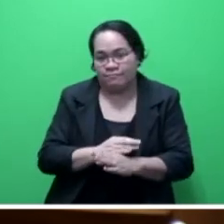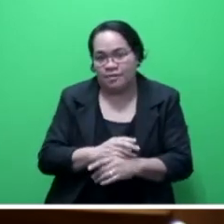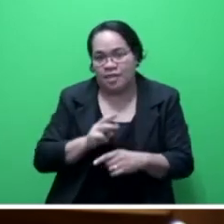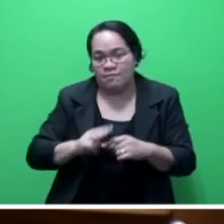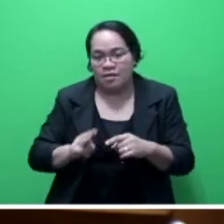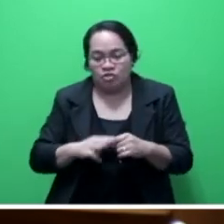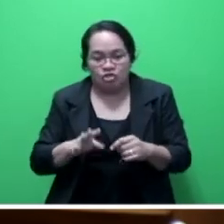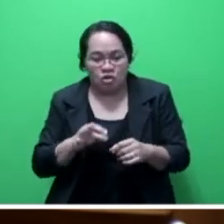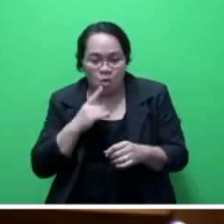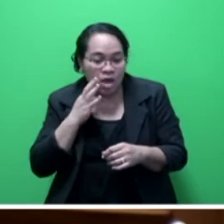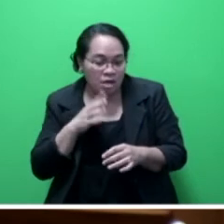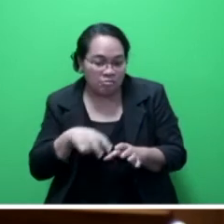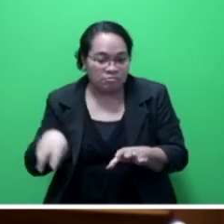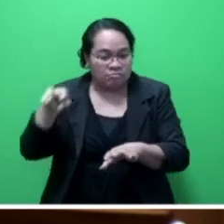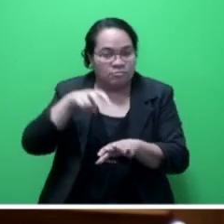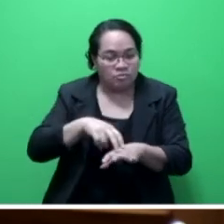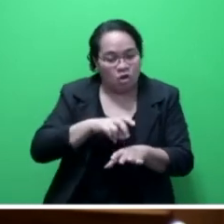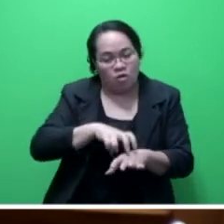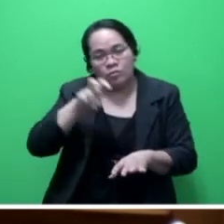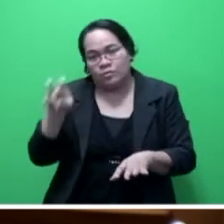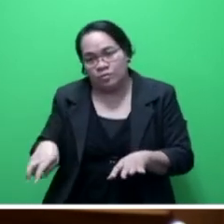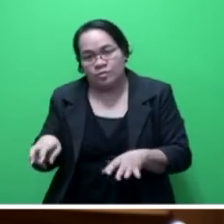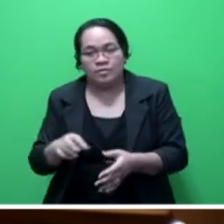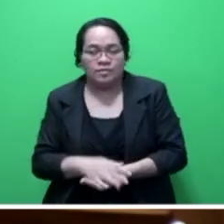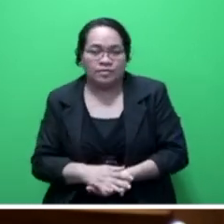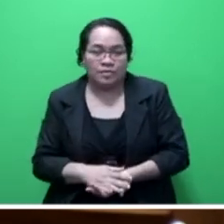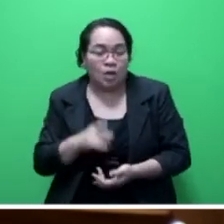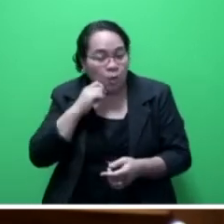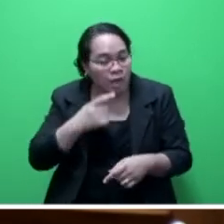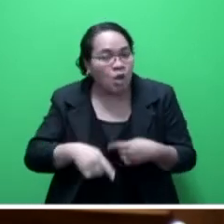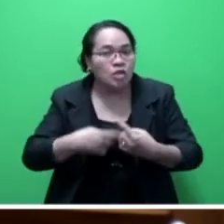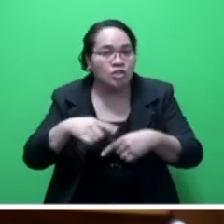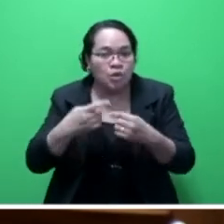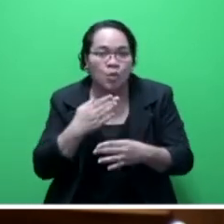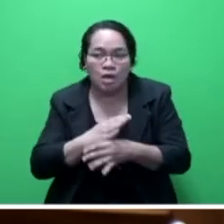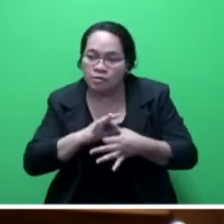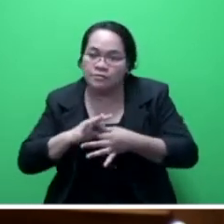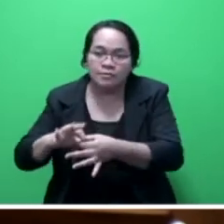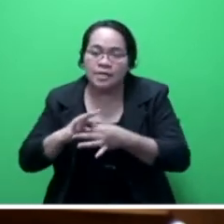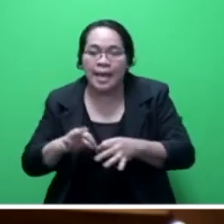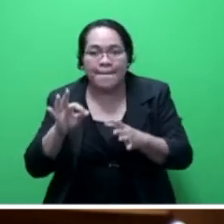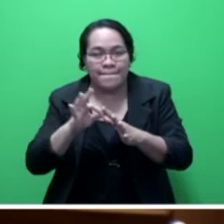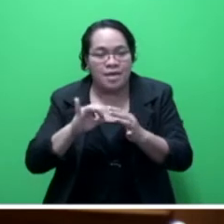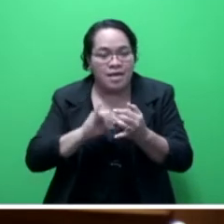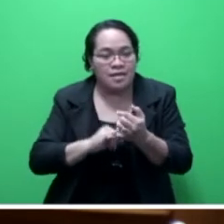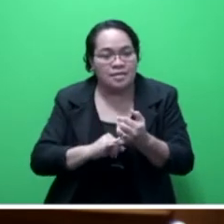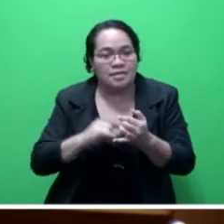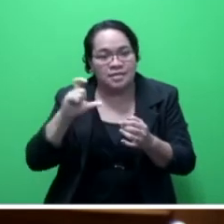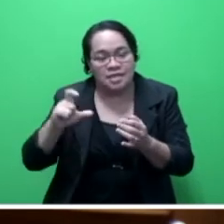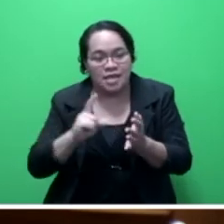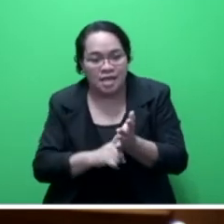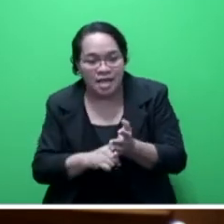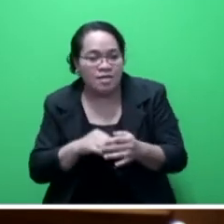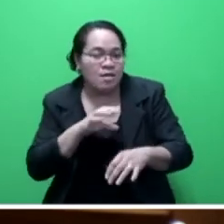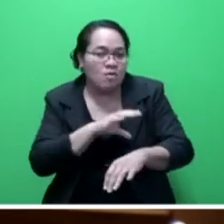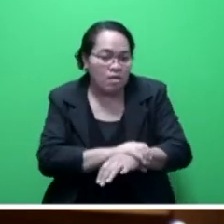and whilst on board and during disembarking. We will continue to work in collaboration with FPCL and Fiji Police Force and MSAF and